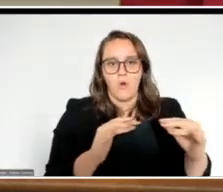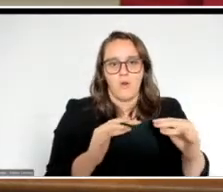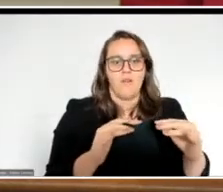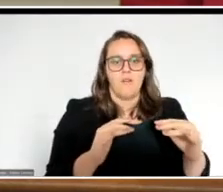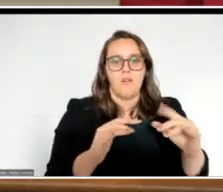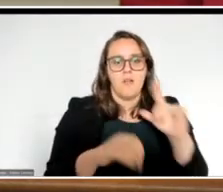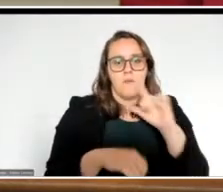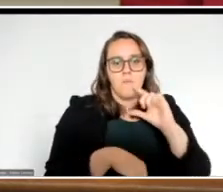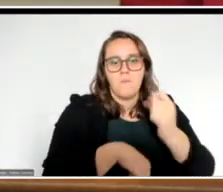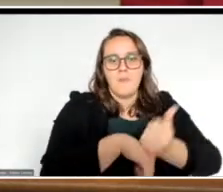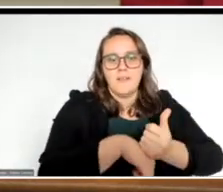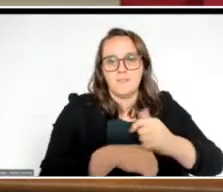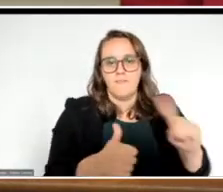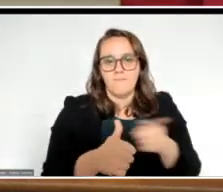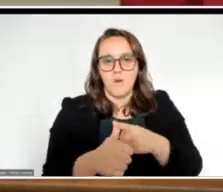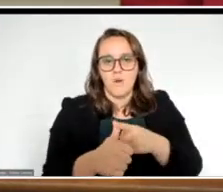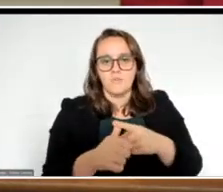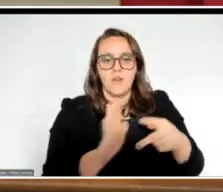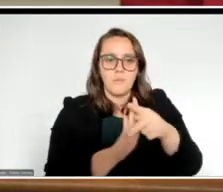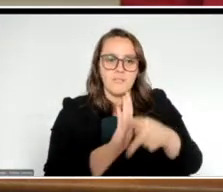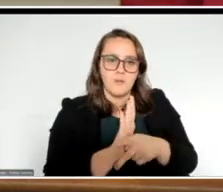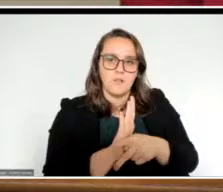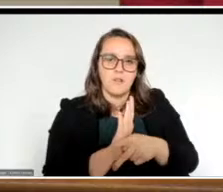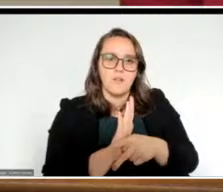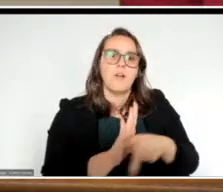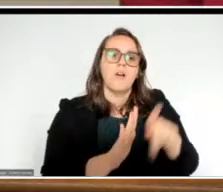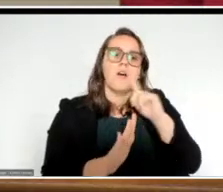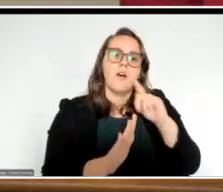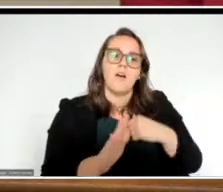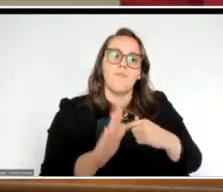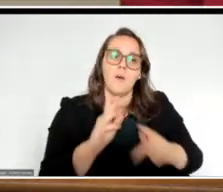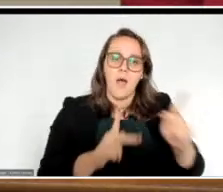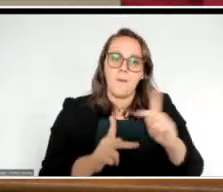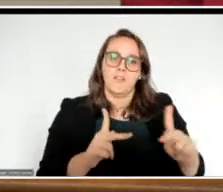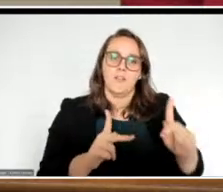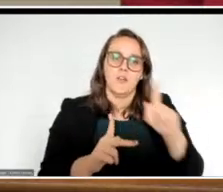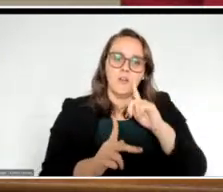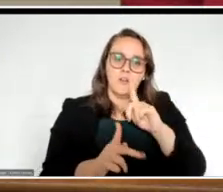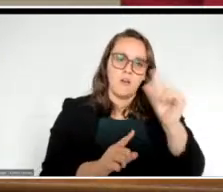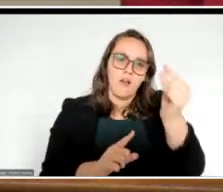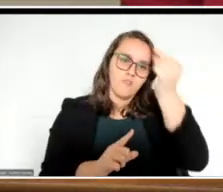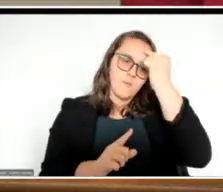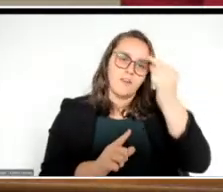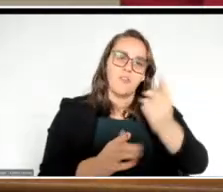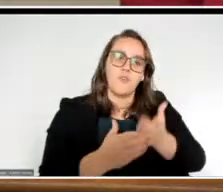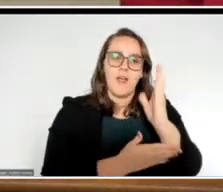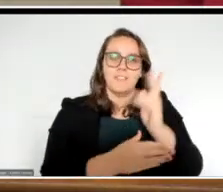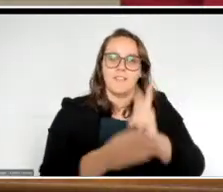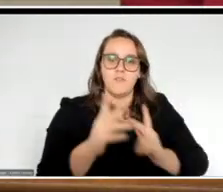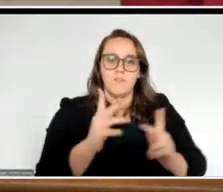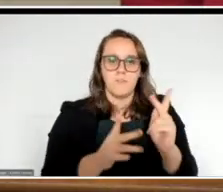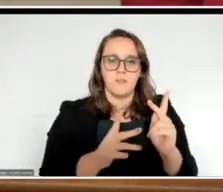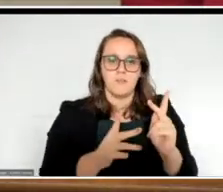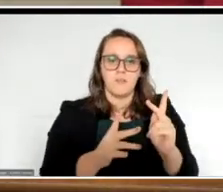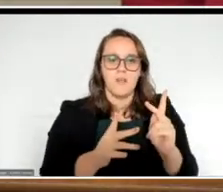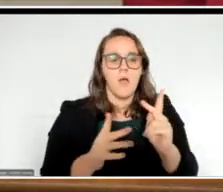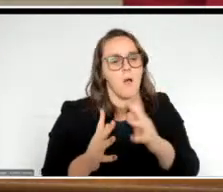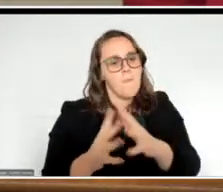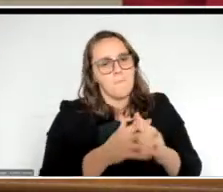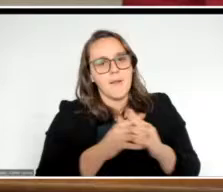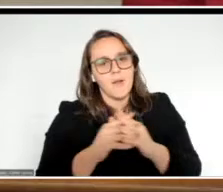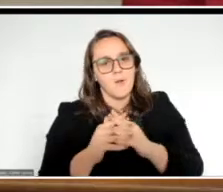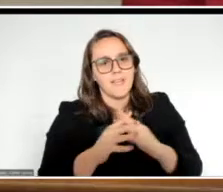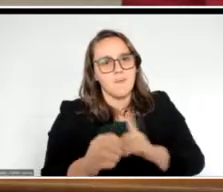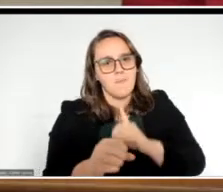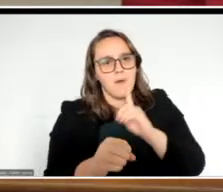popular government, the rights of the people. American democracy belongs to all the American people, not to a